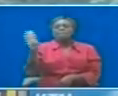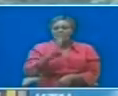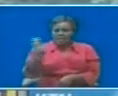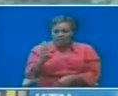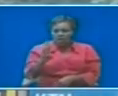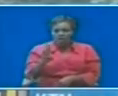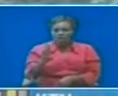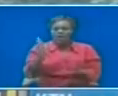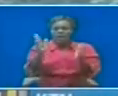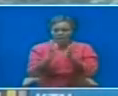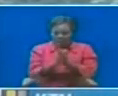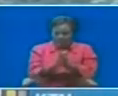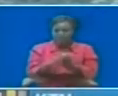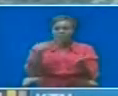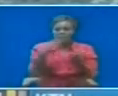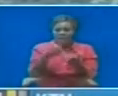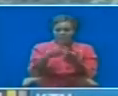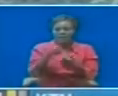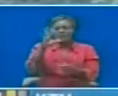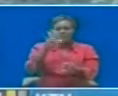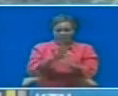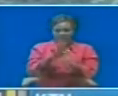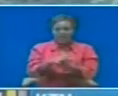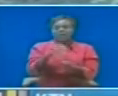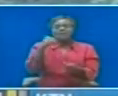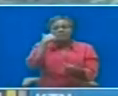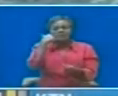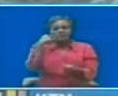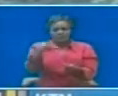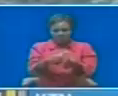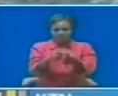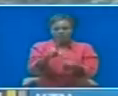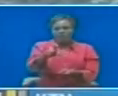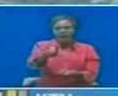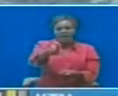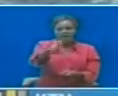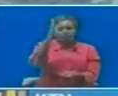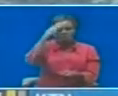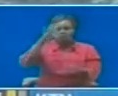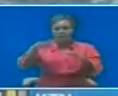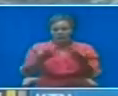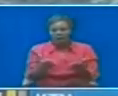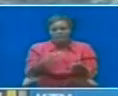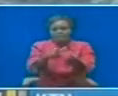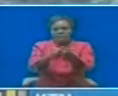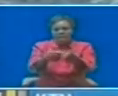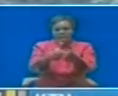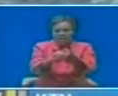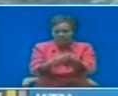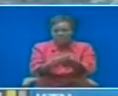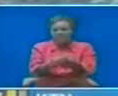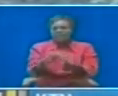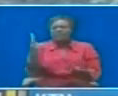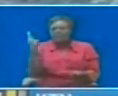shillings and counting, considering that this maize disease, this virus disease, is known as the maize lethal